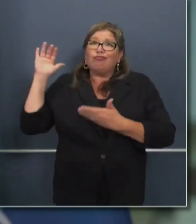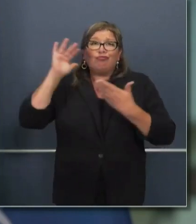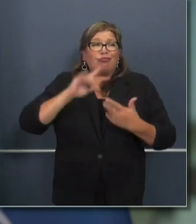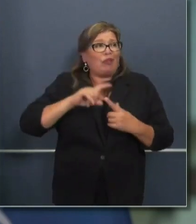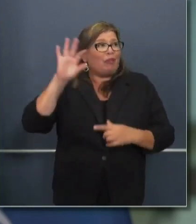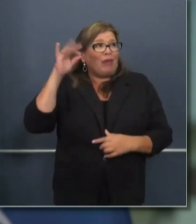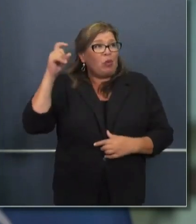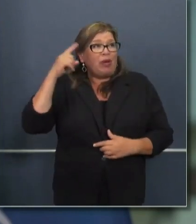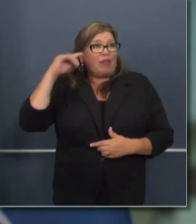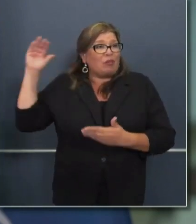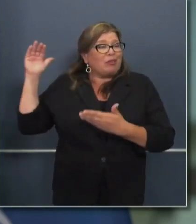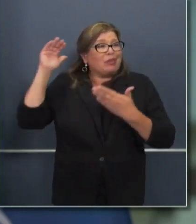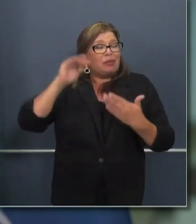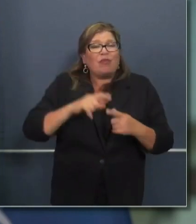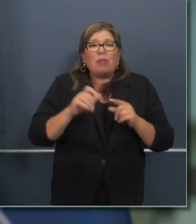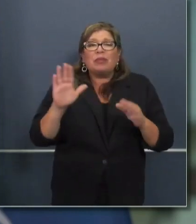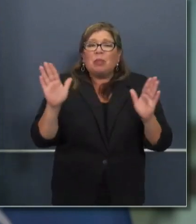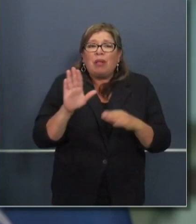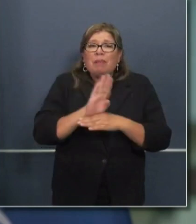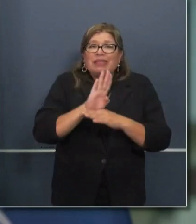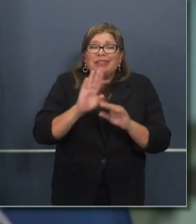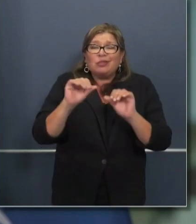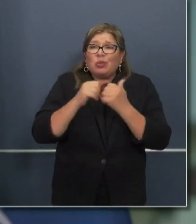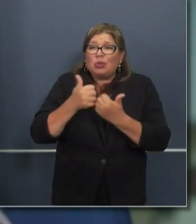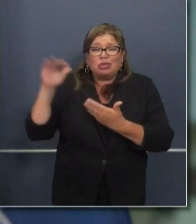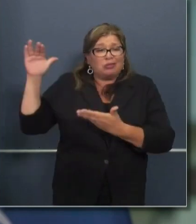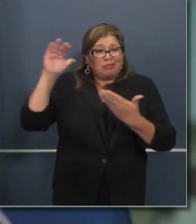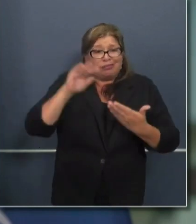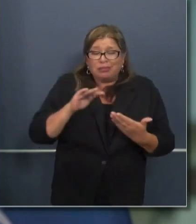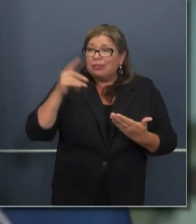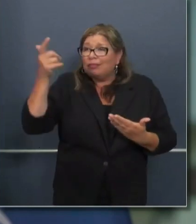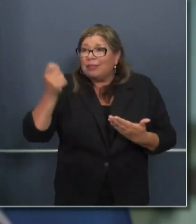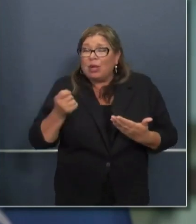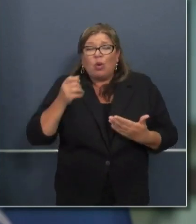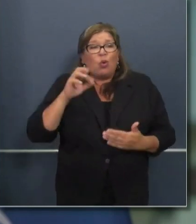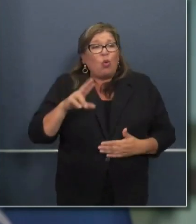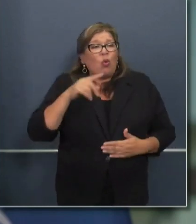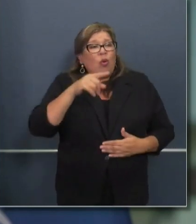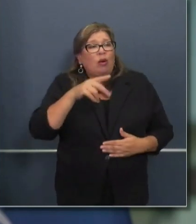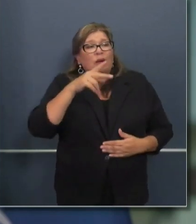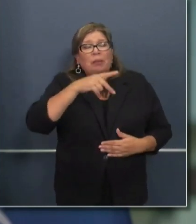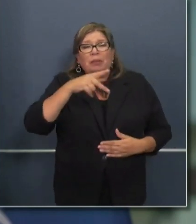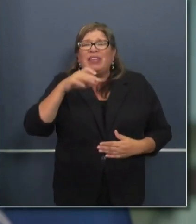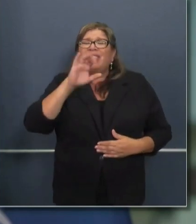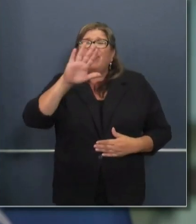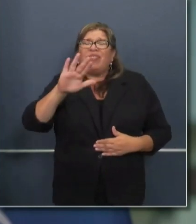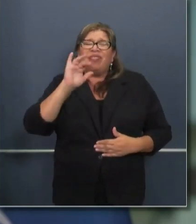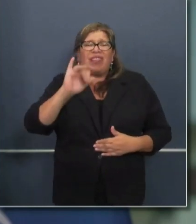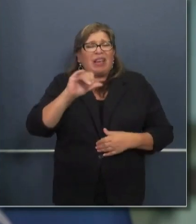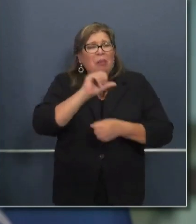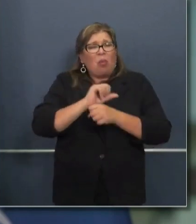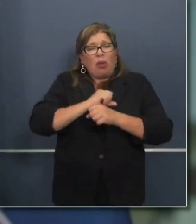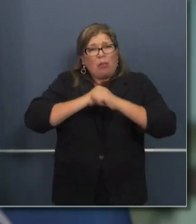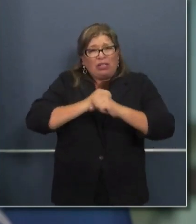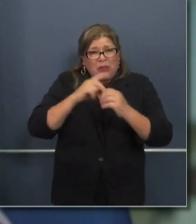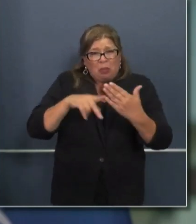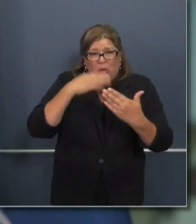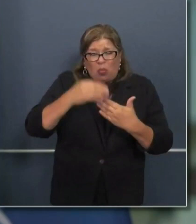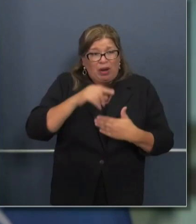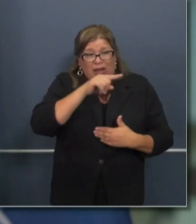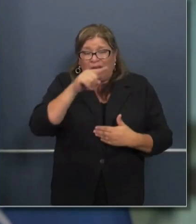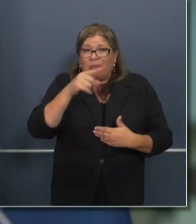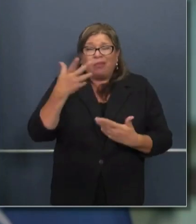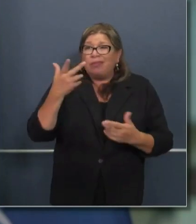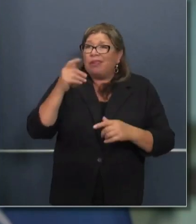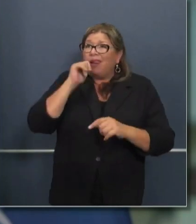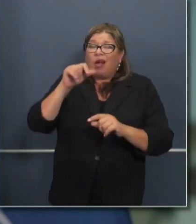programs for support from the SBA or programs through the PPP program. Many have fallen through the cracks, and as a